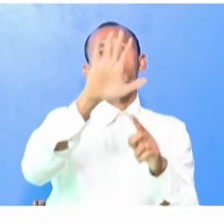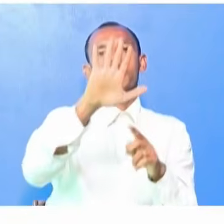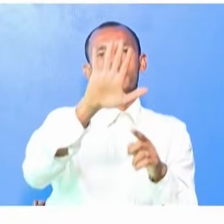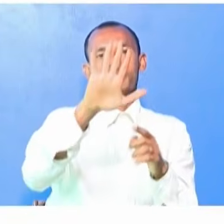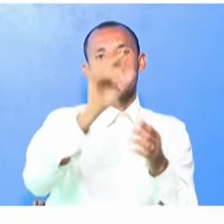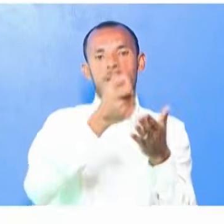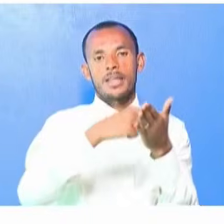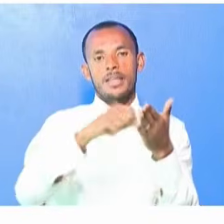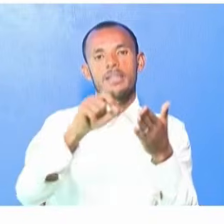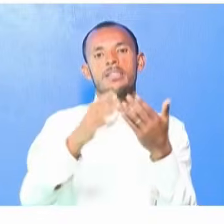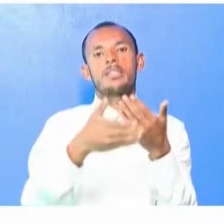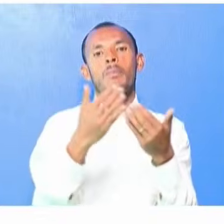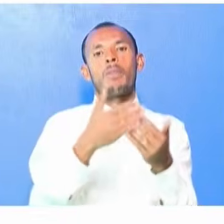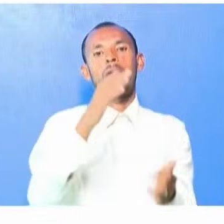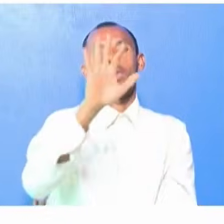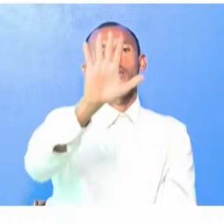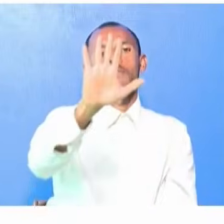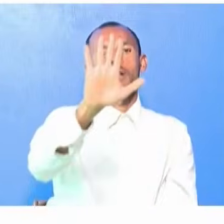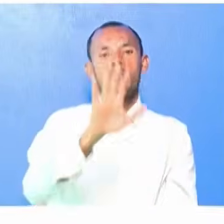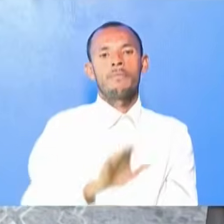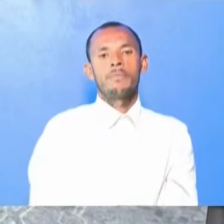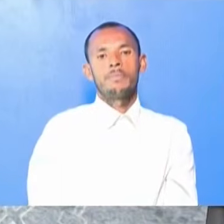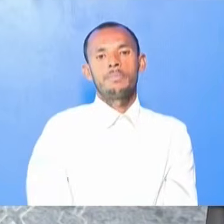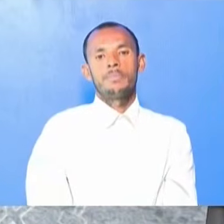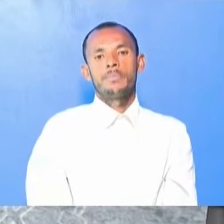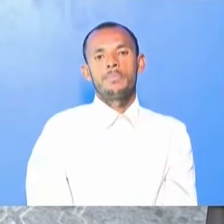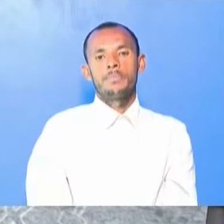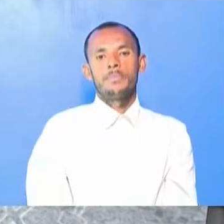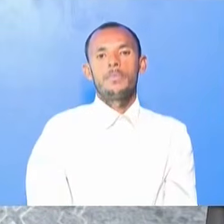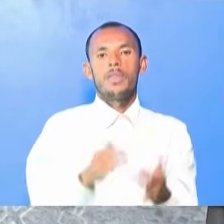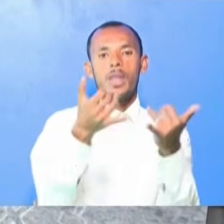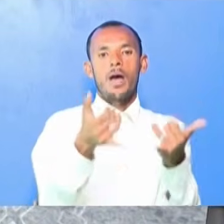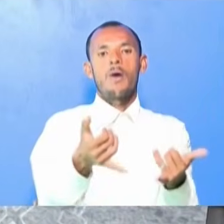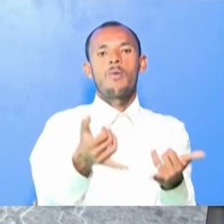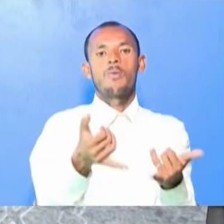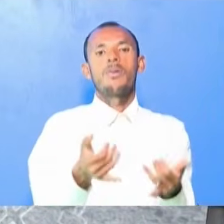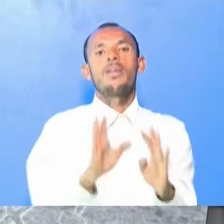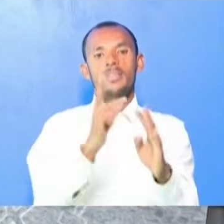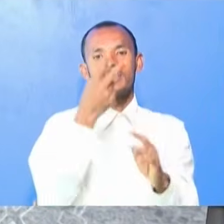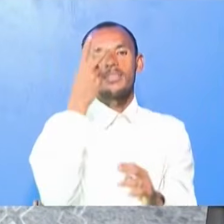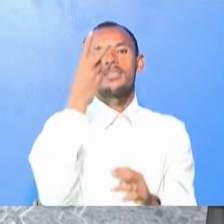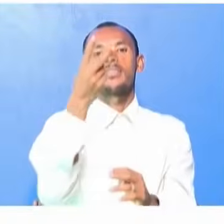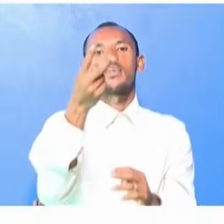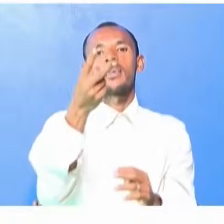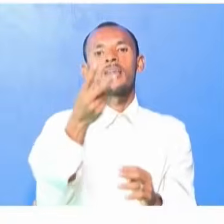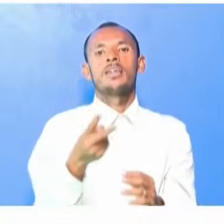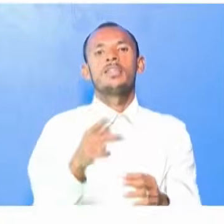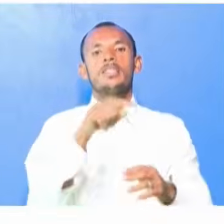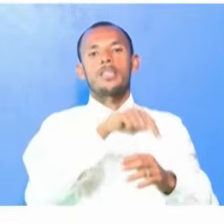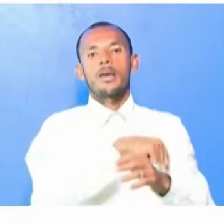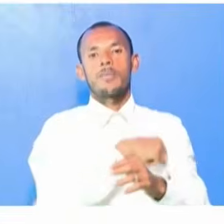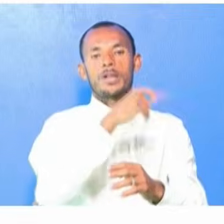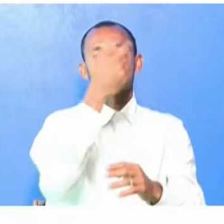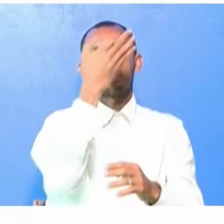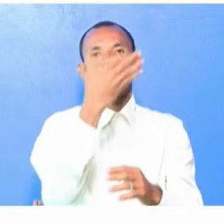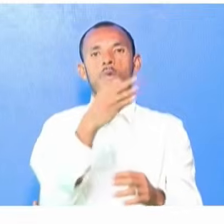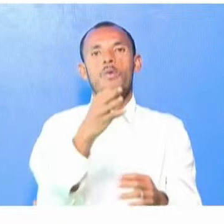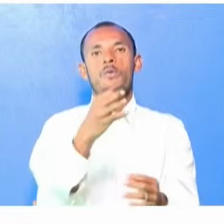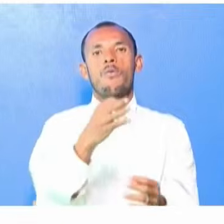as simply as 5. Now, let's see the temperature